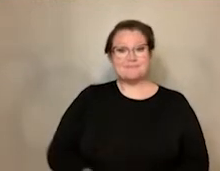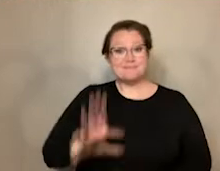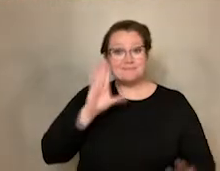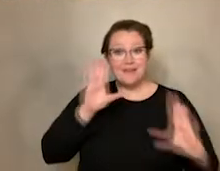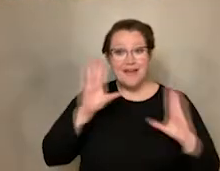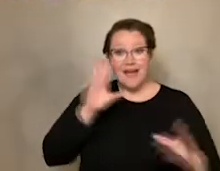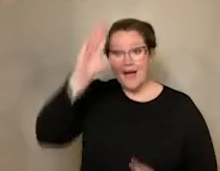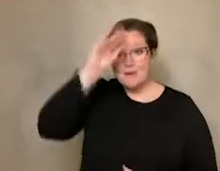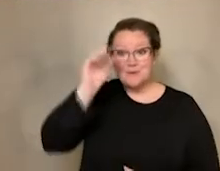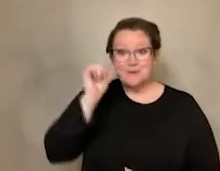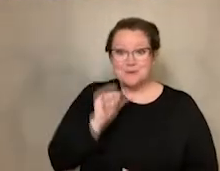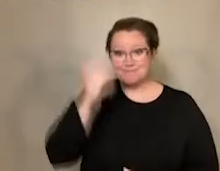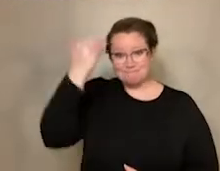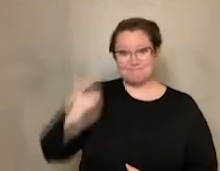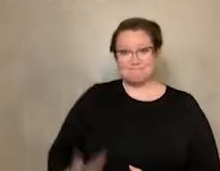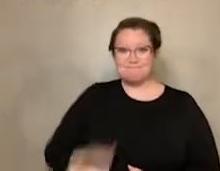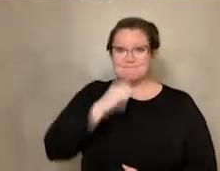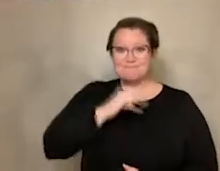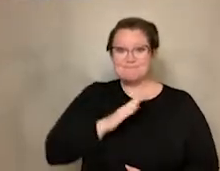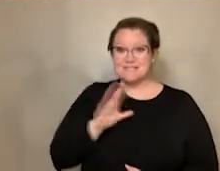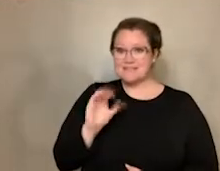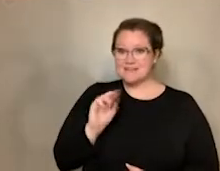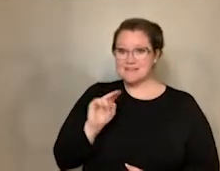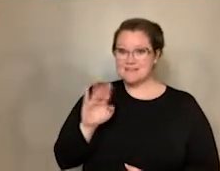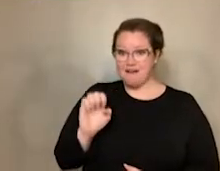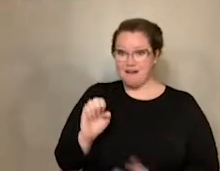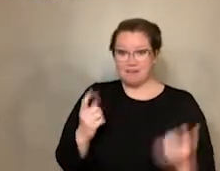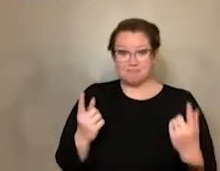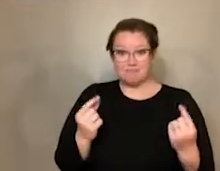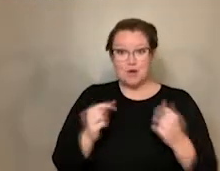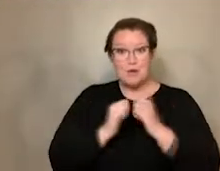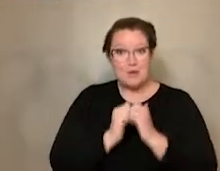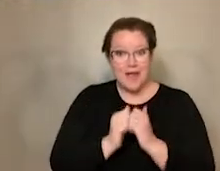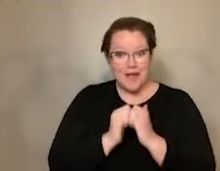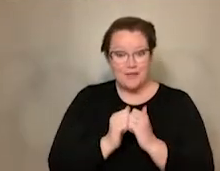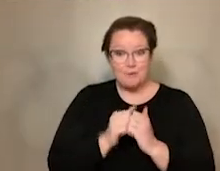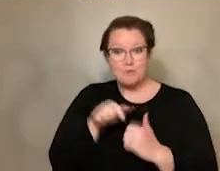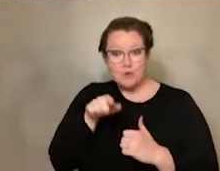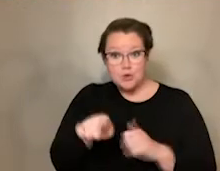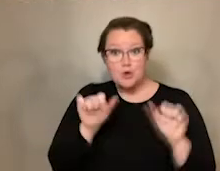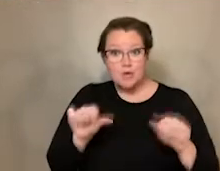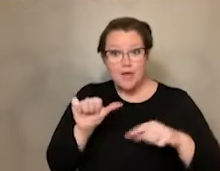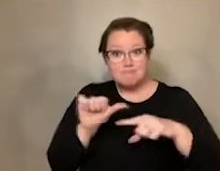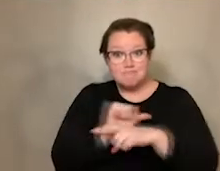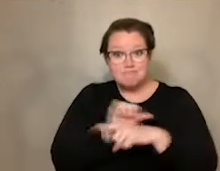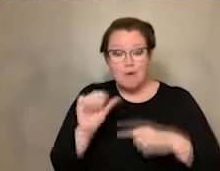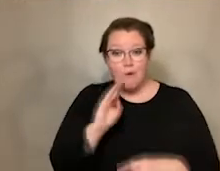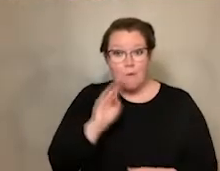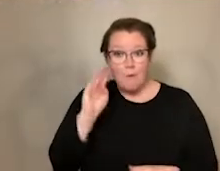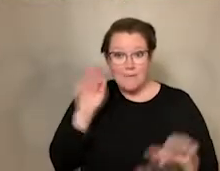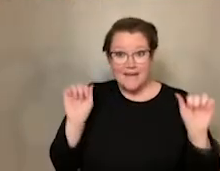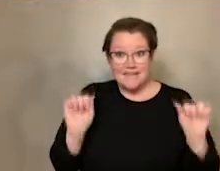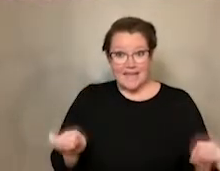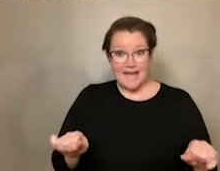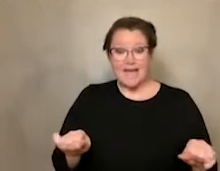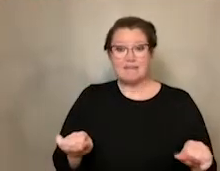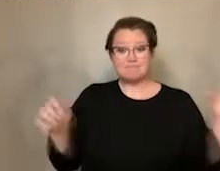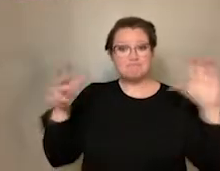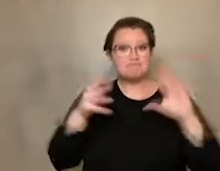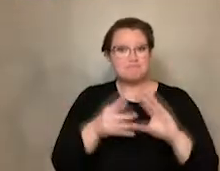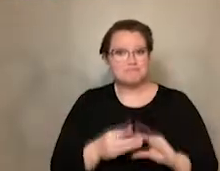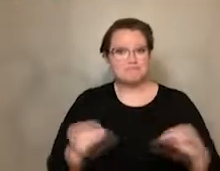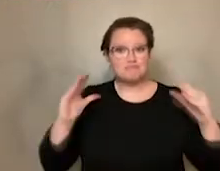Hi, boys and girls. Miss Connie here again. And one thing we're going to do together, and it's something that you can practice at home, is retell